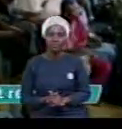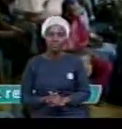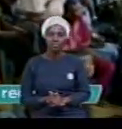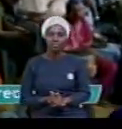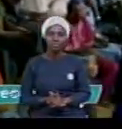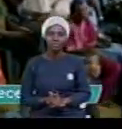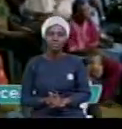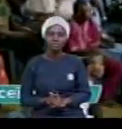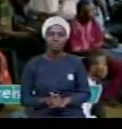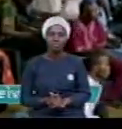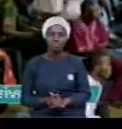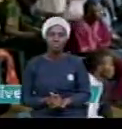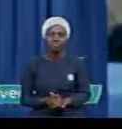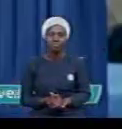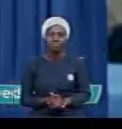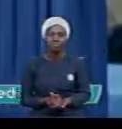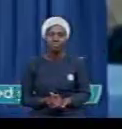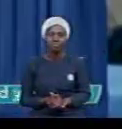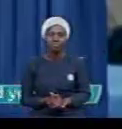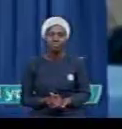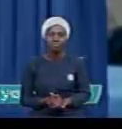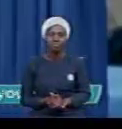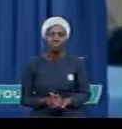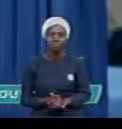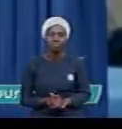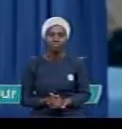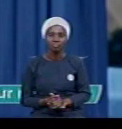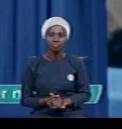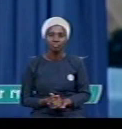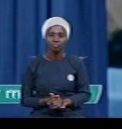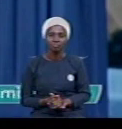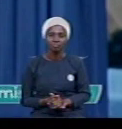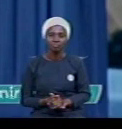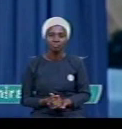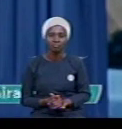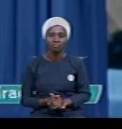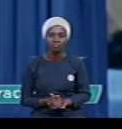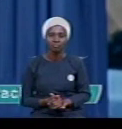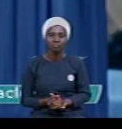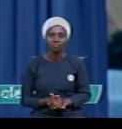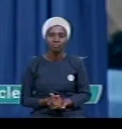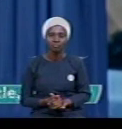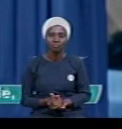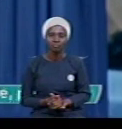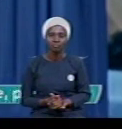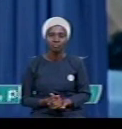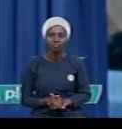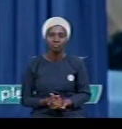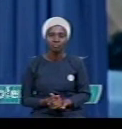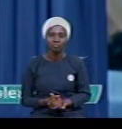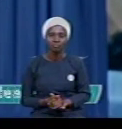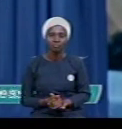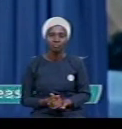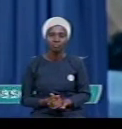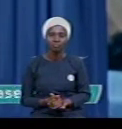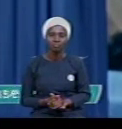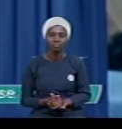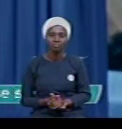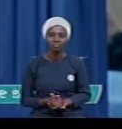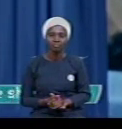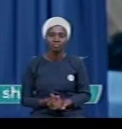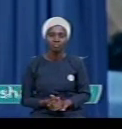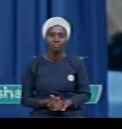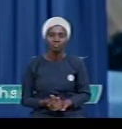Oruko mi ni Rebecca Oyogbami. Mo wa lati ni ijo Emmanuel Gospel Mission. Ni ilu Ogbomoso ni Kiatika